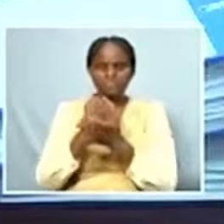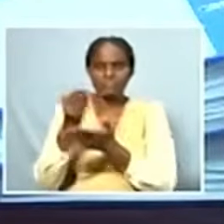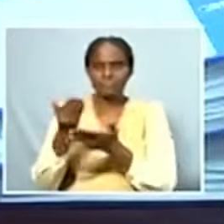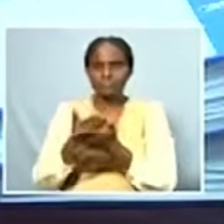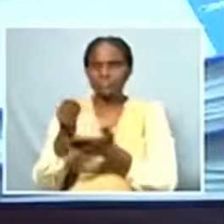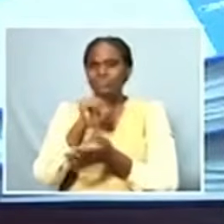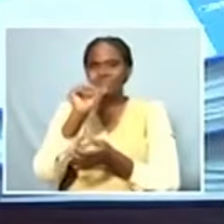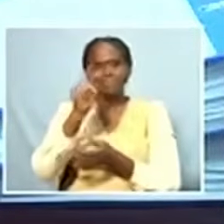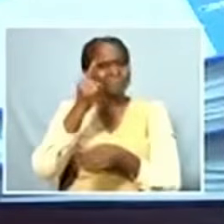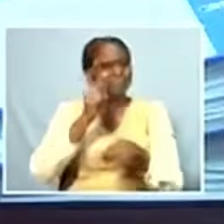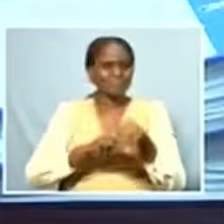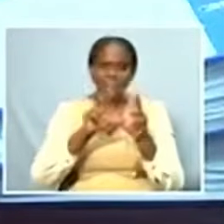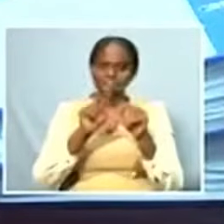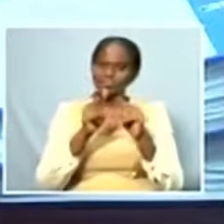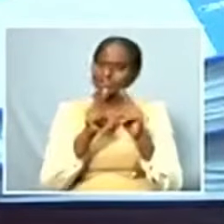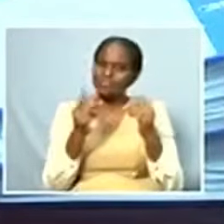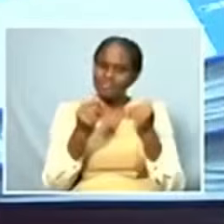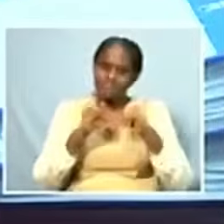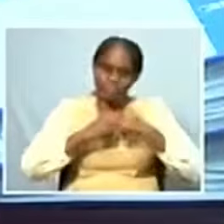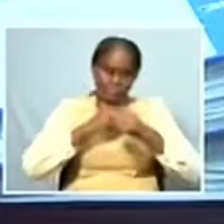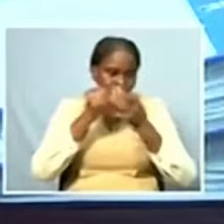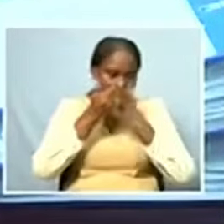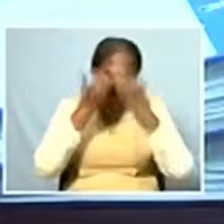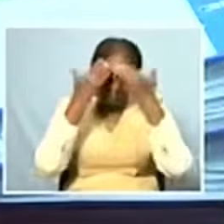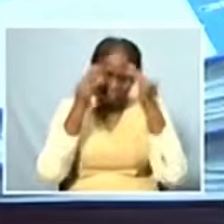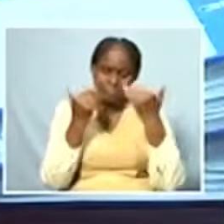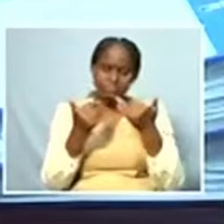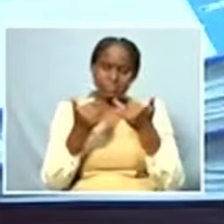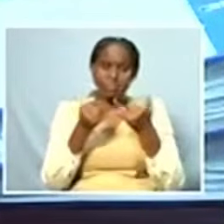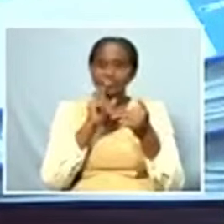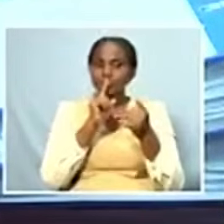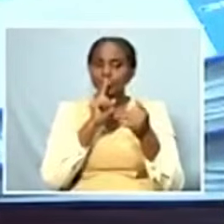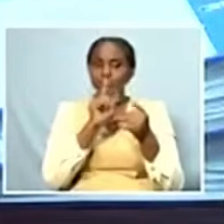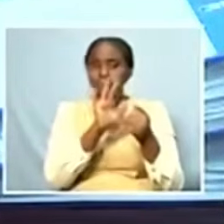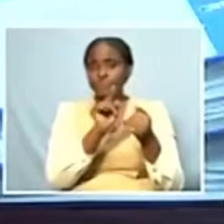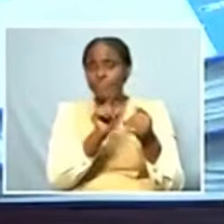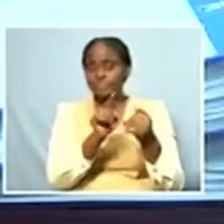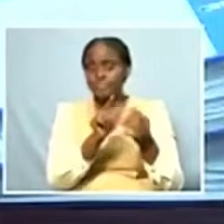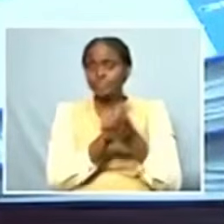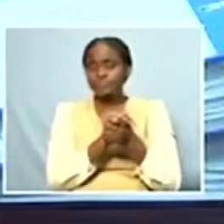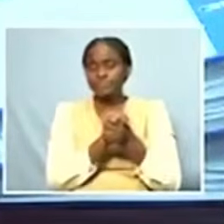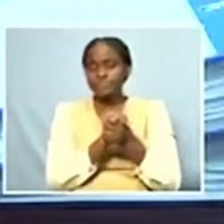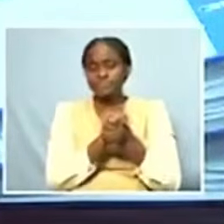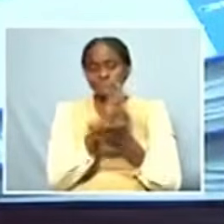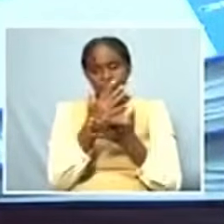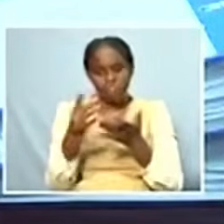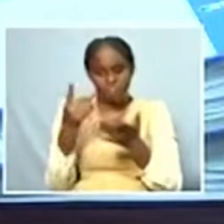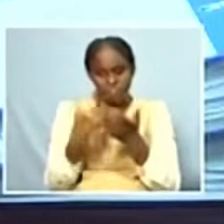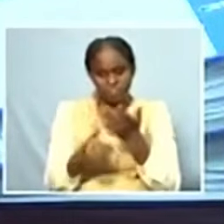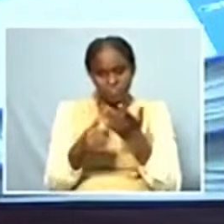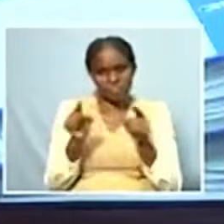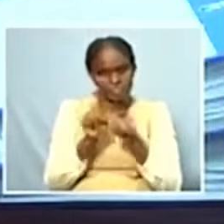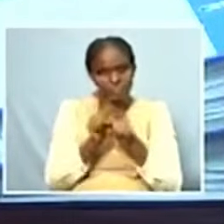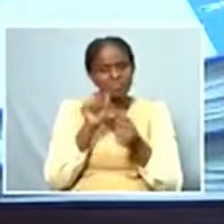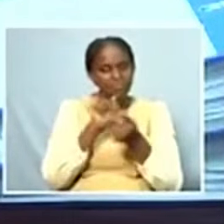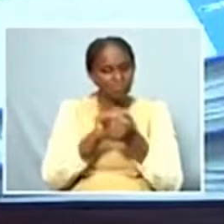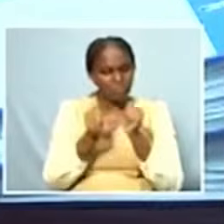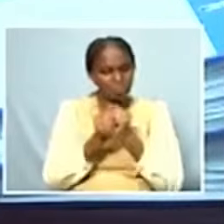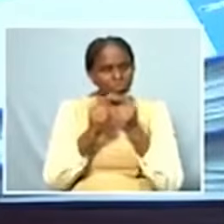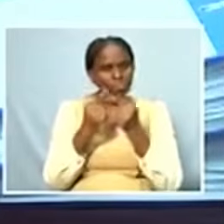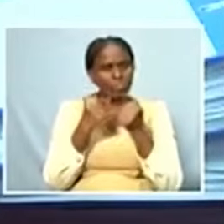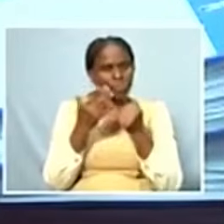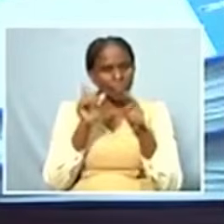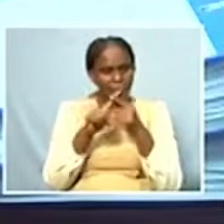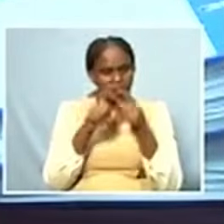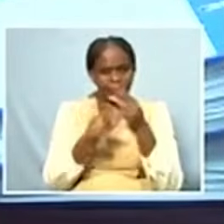first time. So we are well aware now that it seems to be something that is endemic,